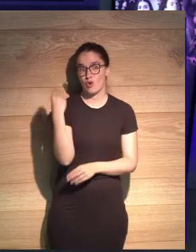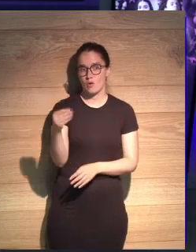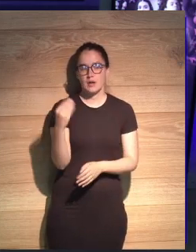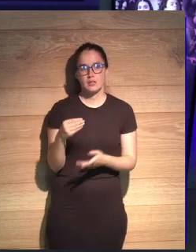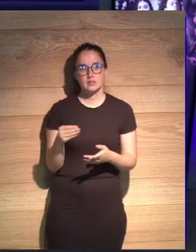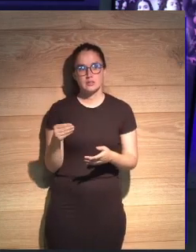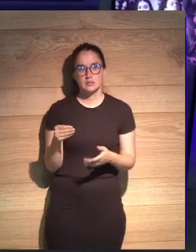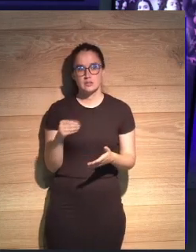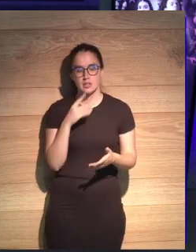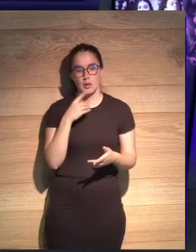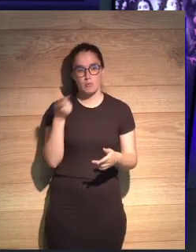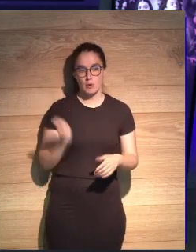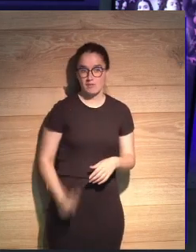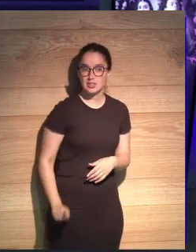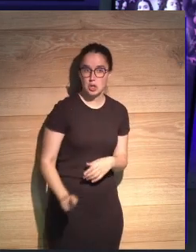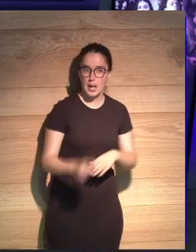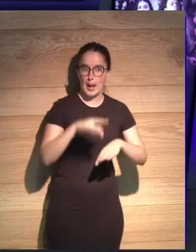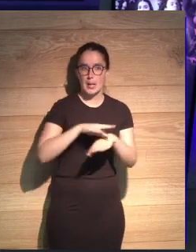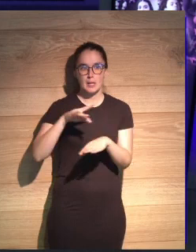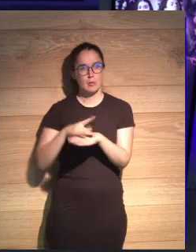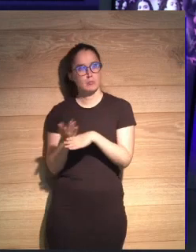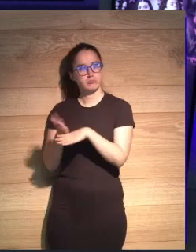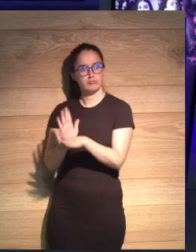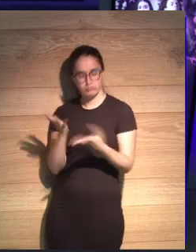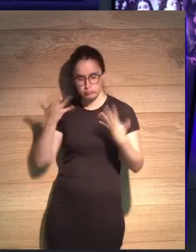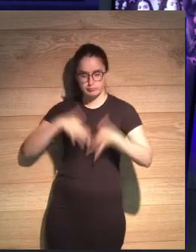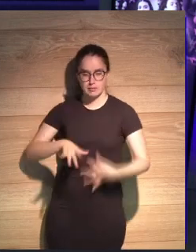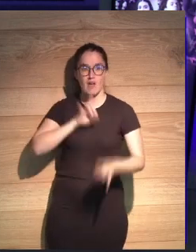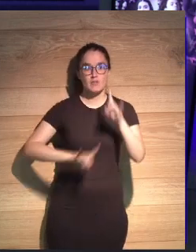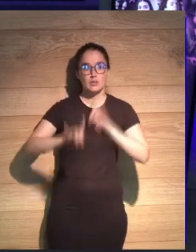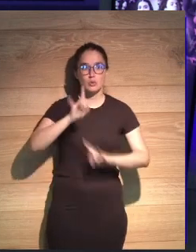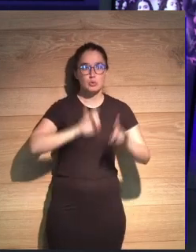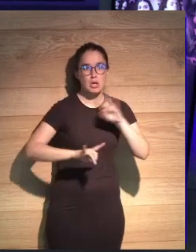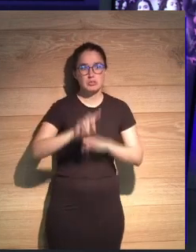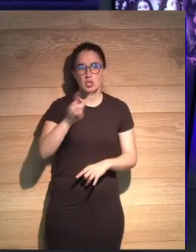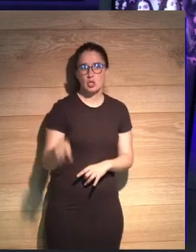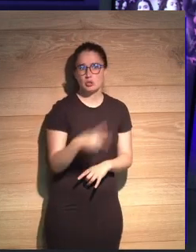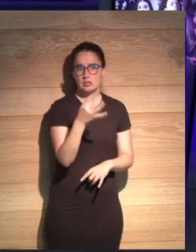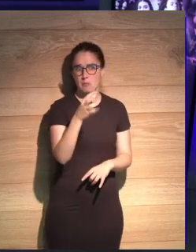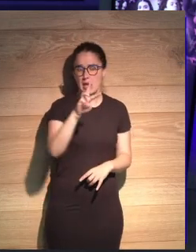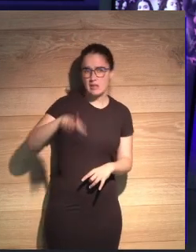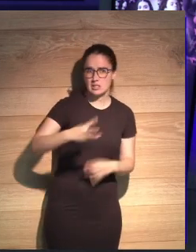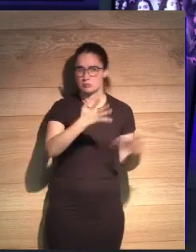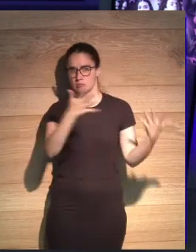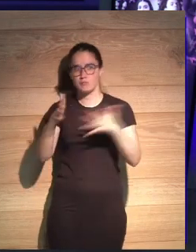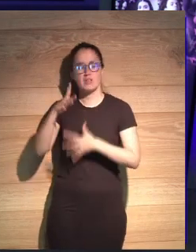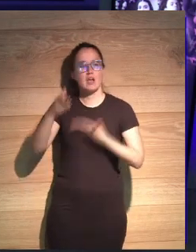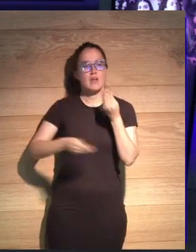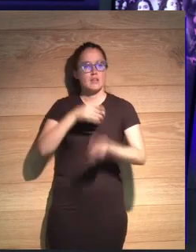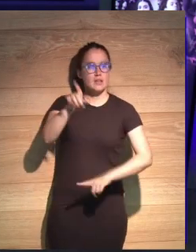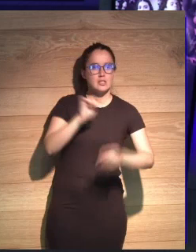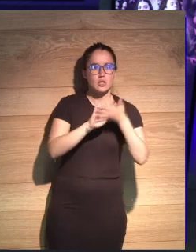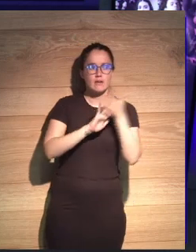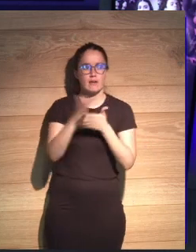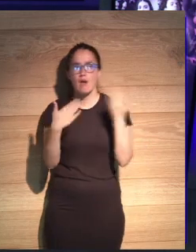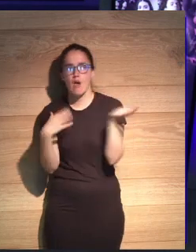child, usually this is prescribed to young patients, enters this graphic, which is like 2 or 3 hours